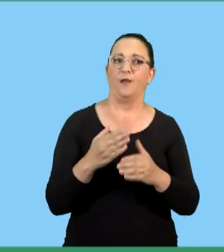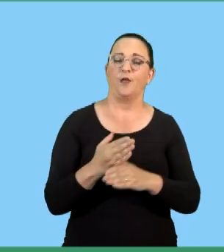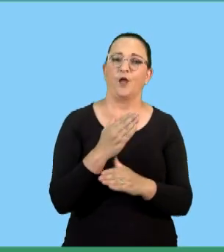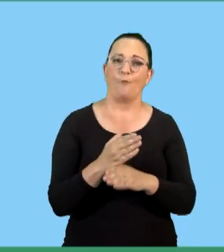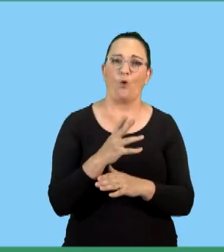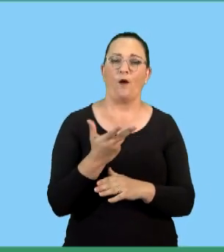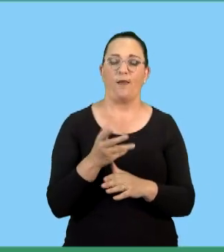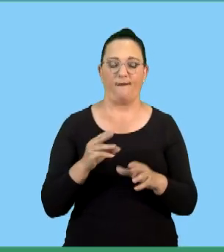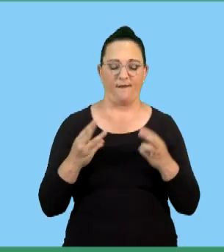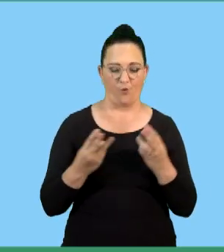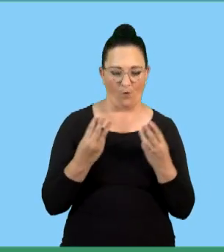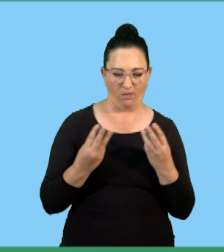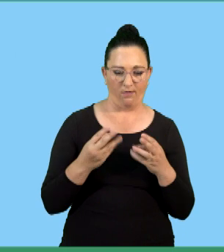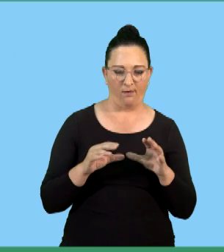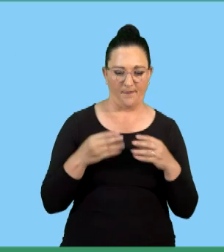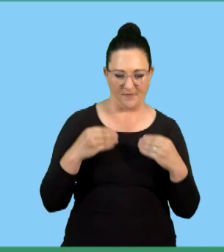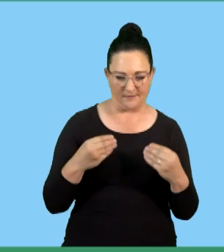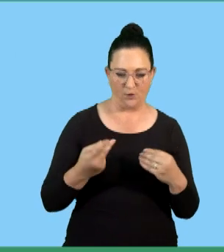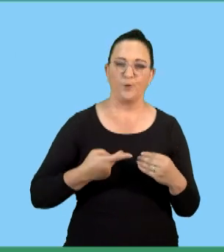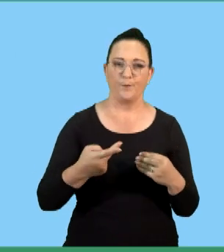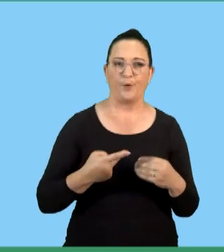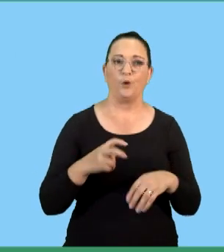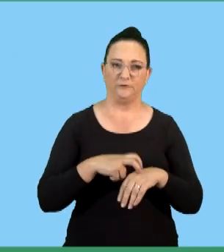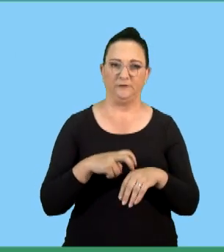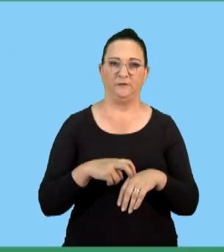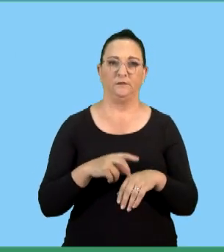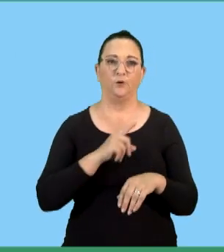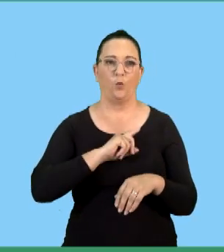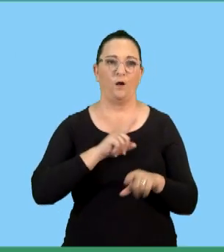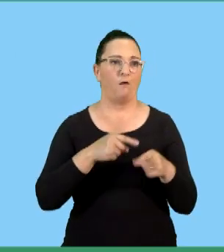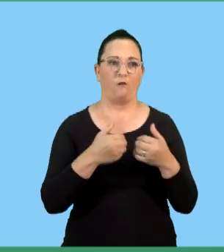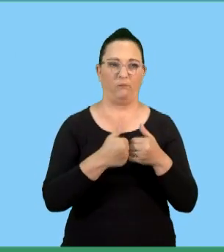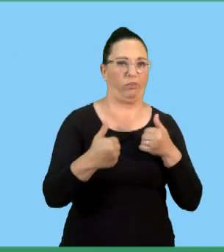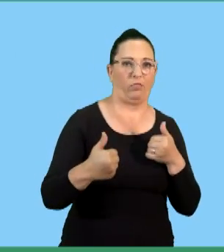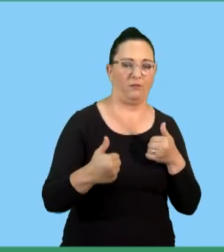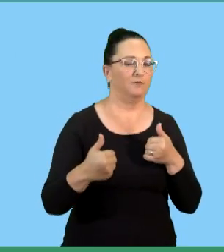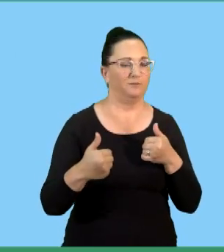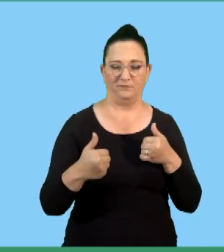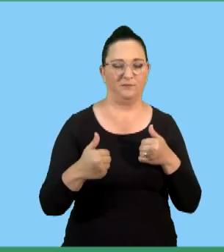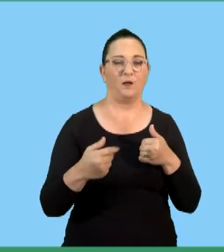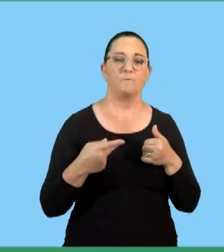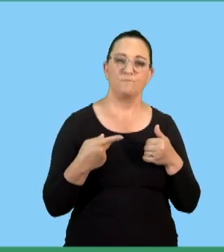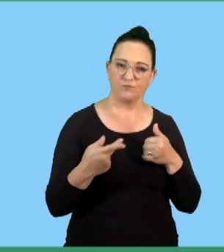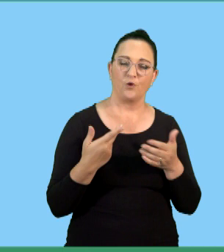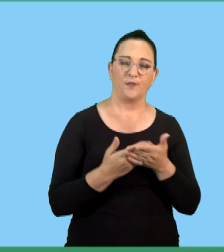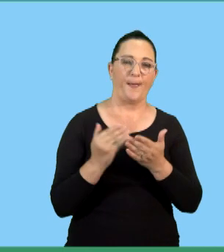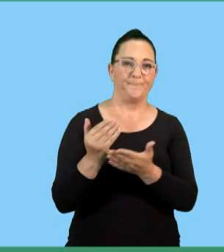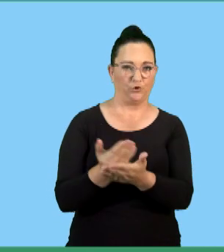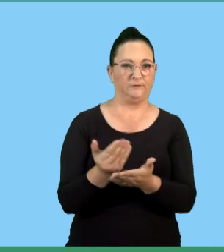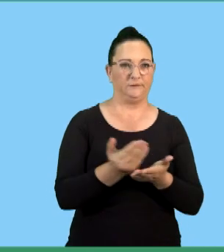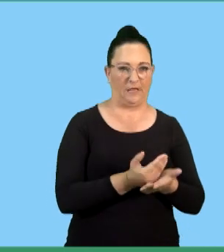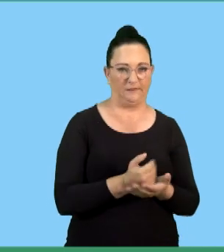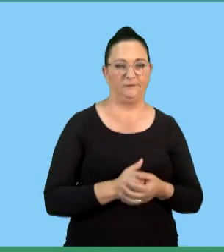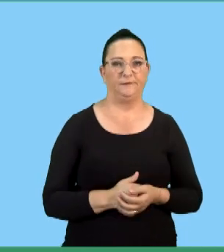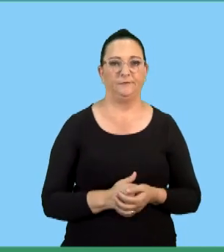employer and employees. So employees should not be exploited. Why? Because we've got Labor Relations Act that protects them.